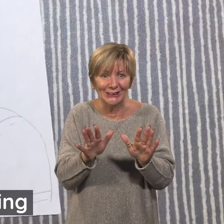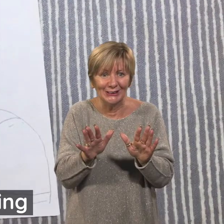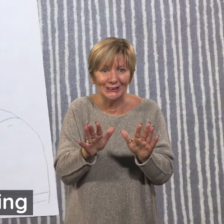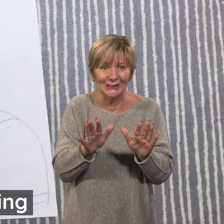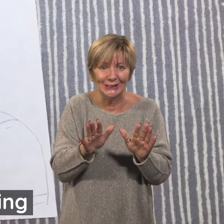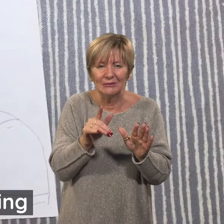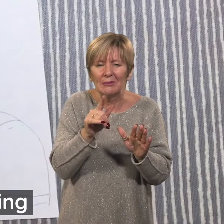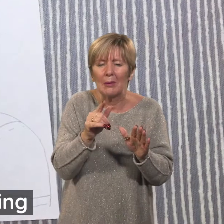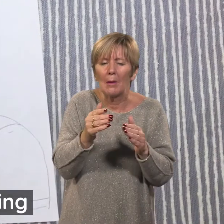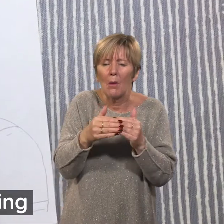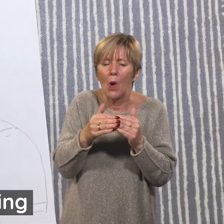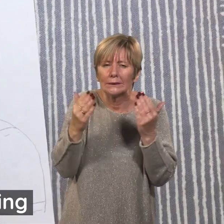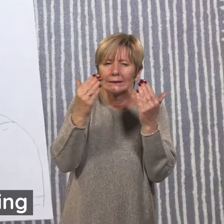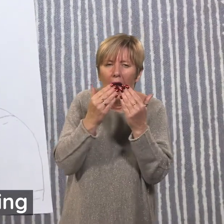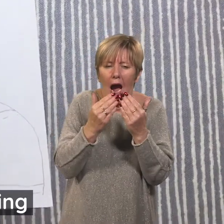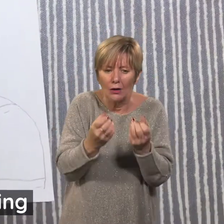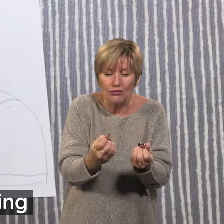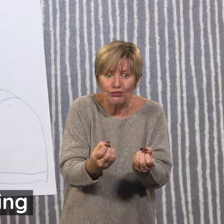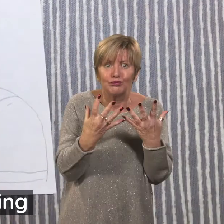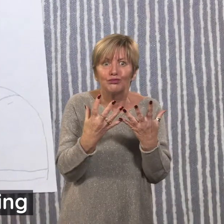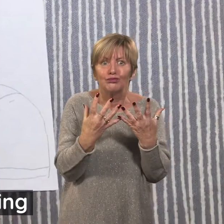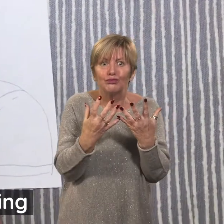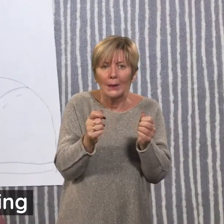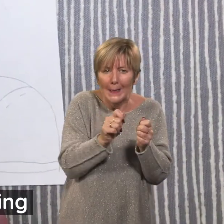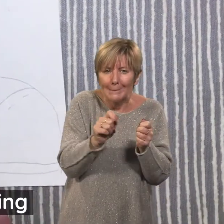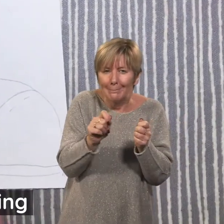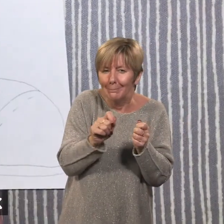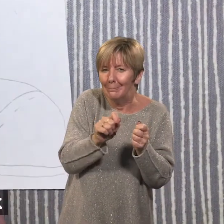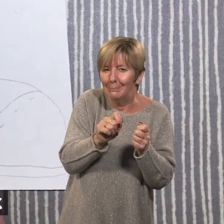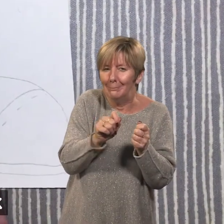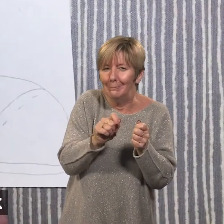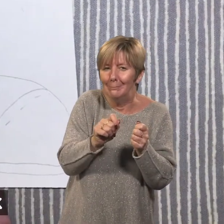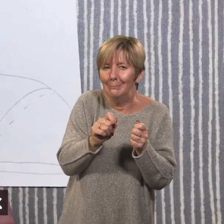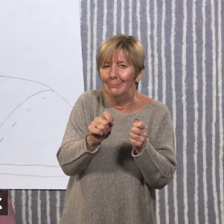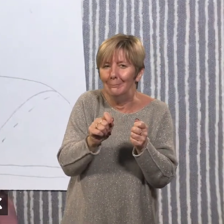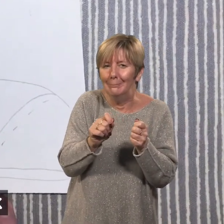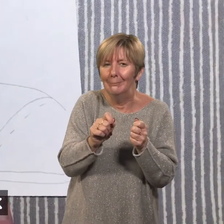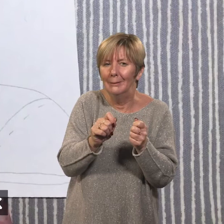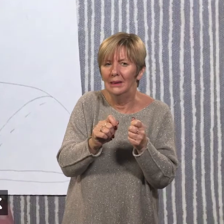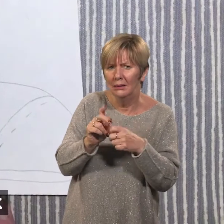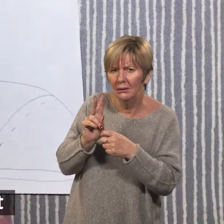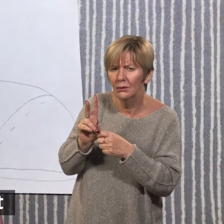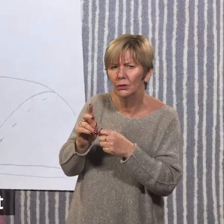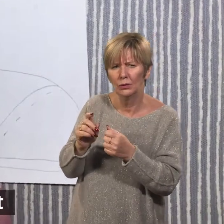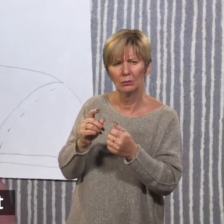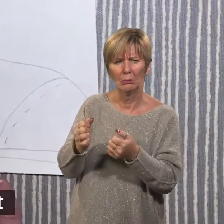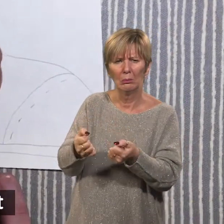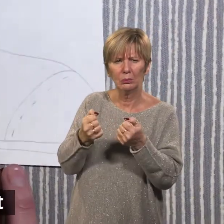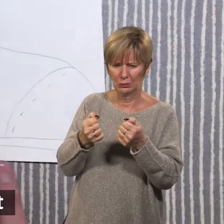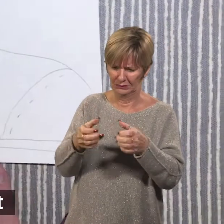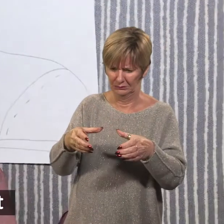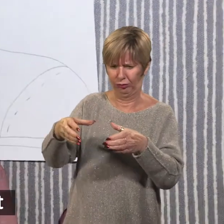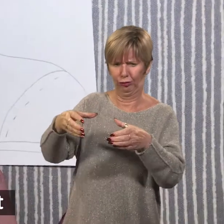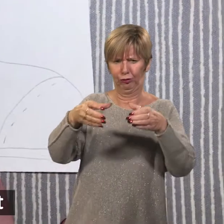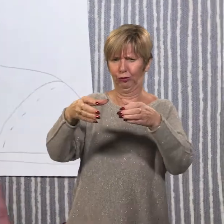Once again, just a bit more of this mark making here, just to make sure the shoe doesn't look like it's floating in the